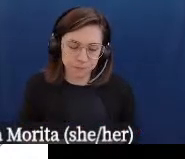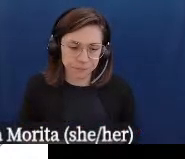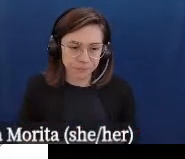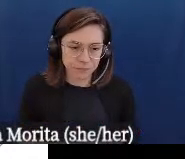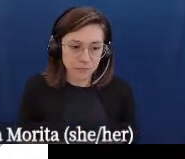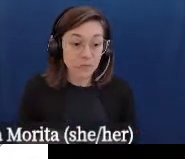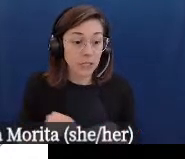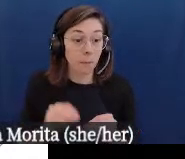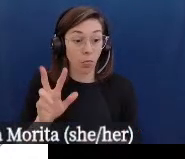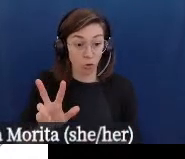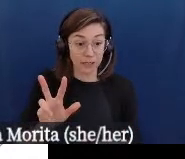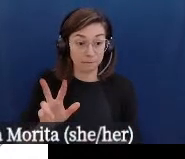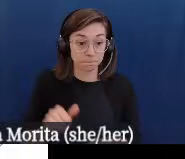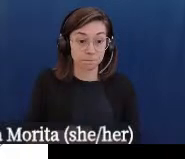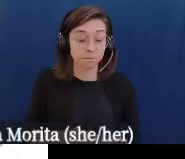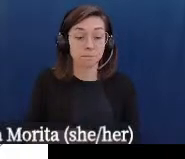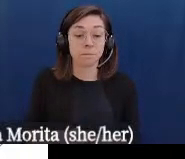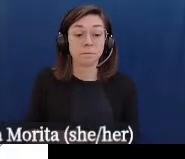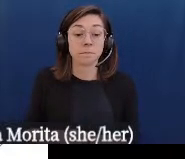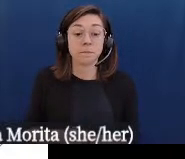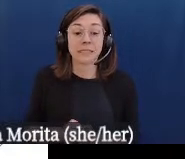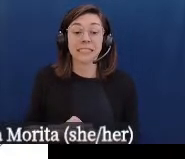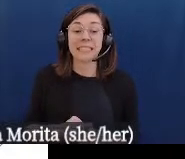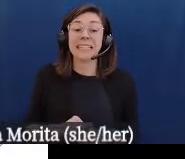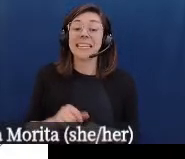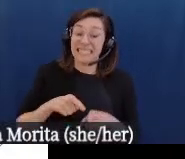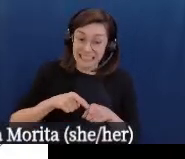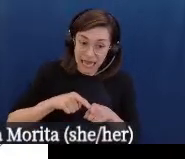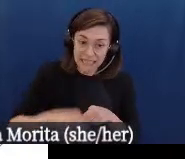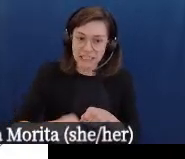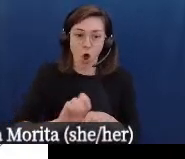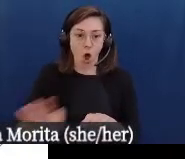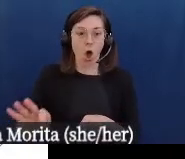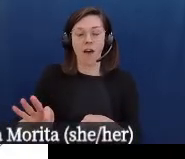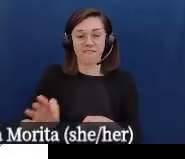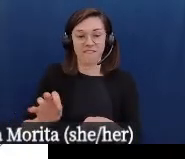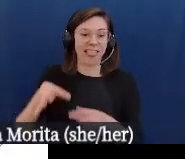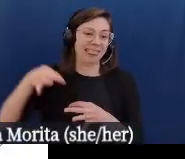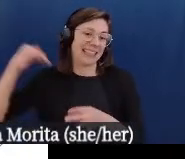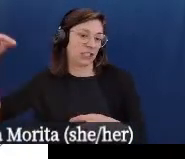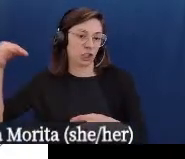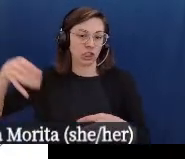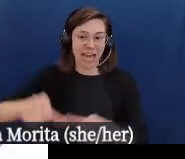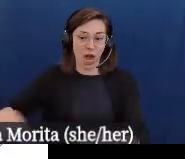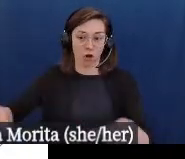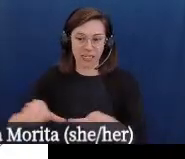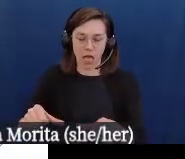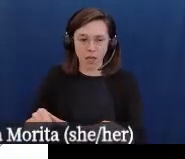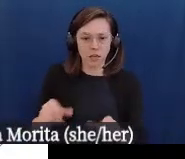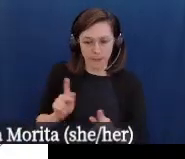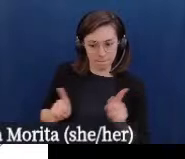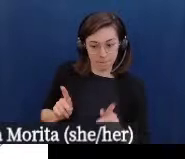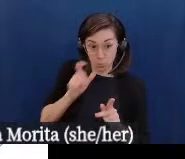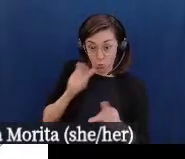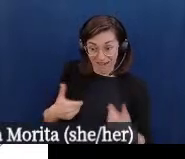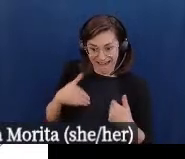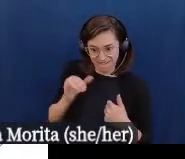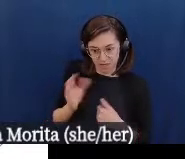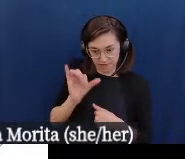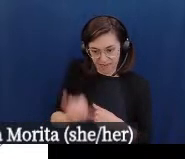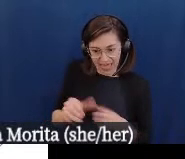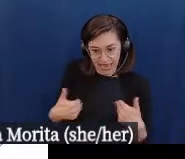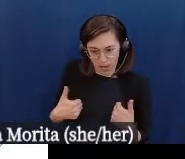Number 3, in designated off-leash areas, handlers shall carry a leash or restraining device at all times